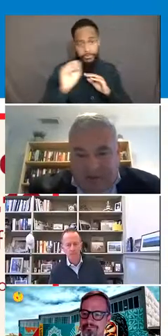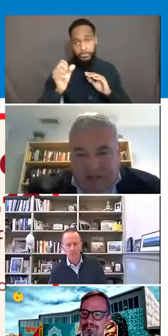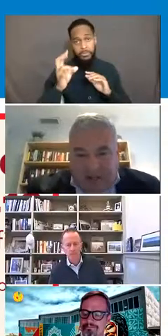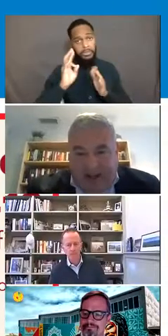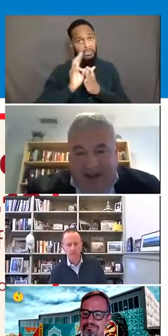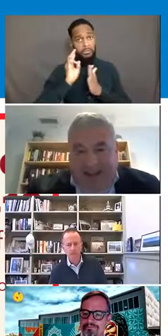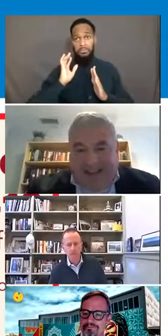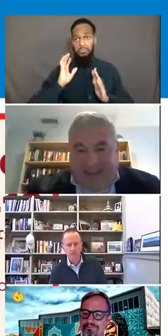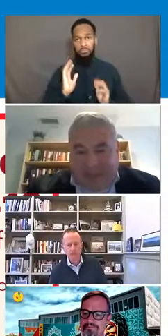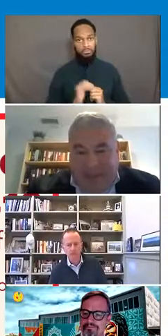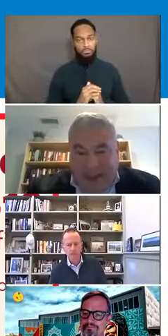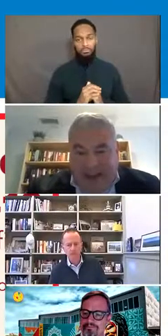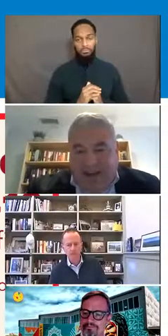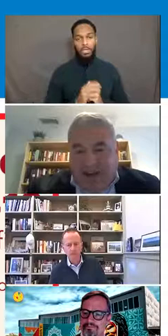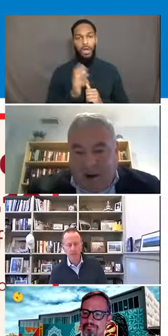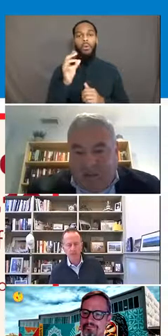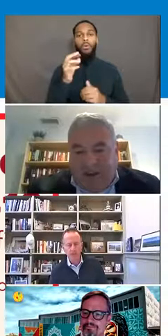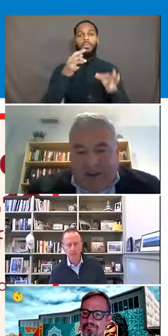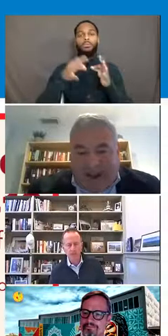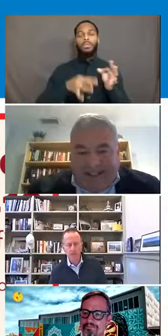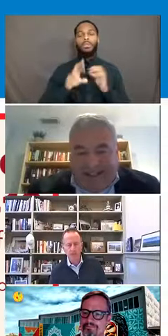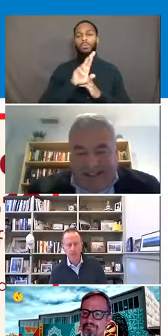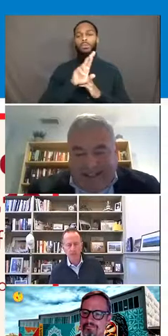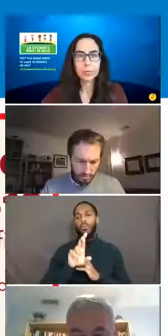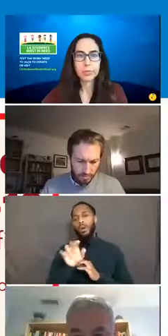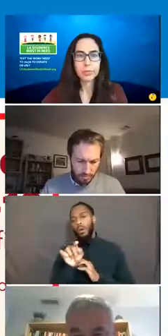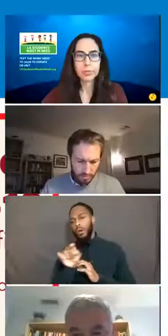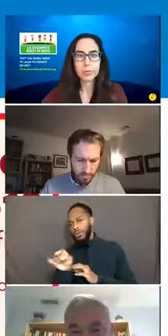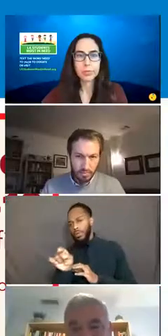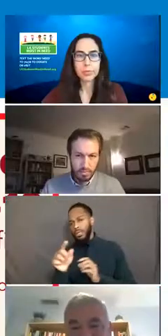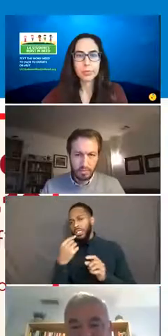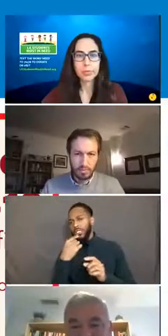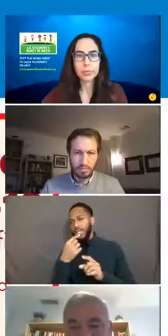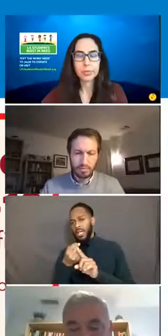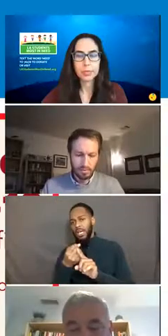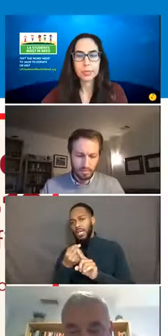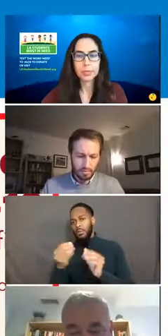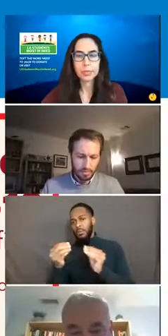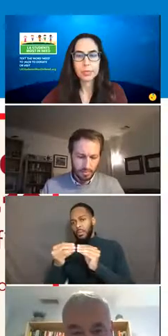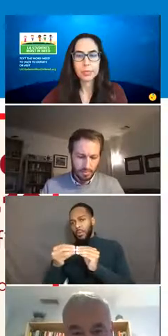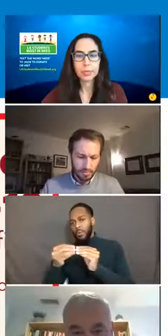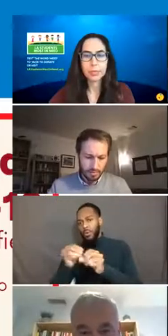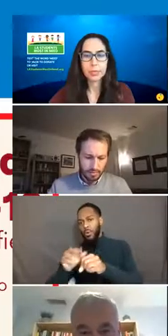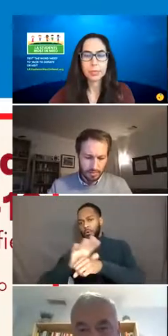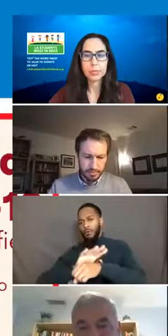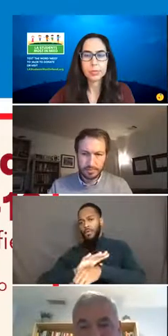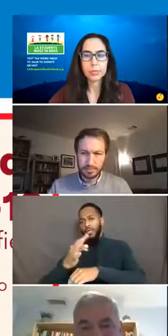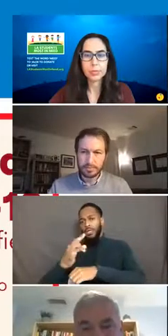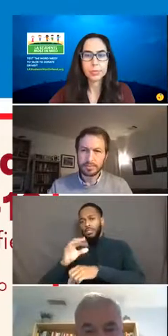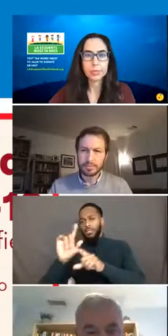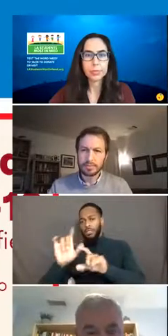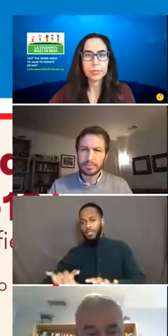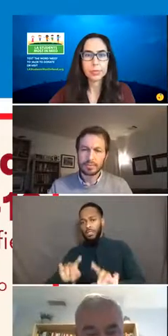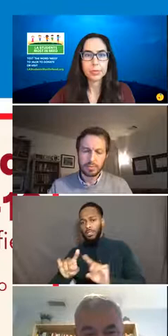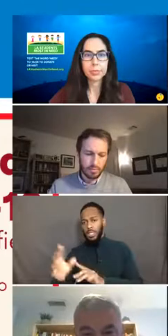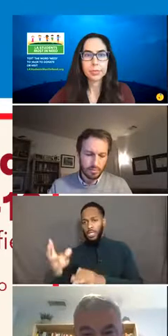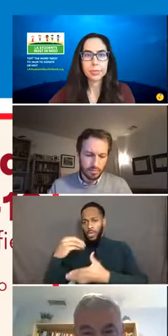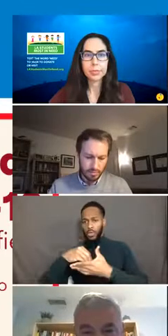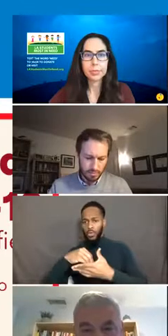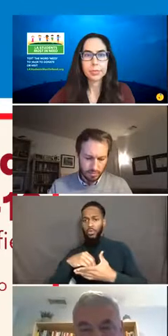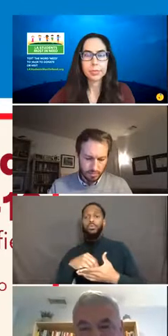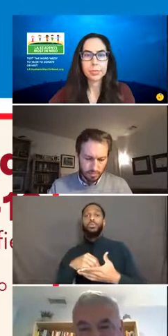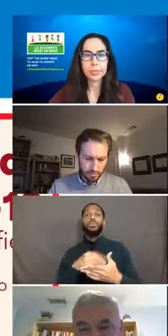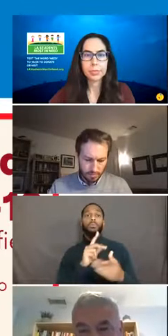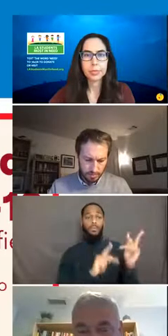side of the slide, expanded COVID-19 testing includes household members. Community members and